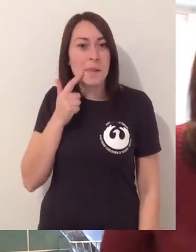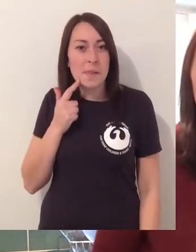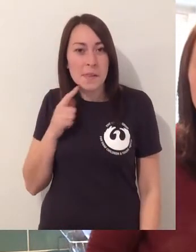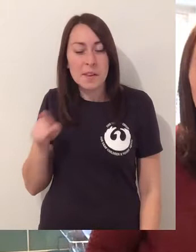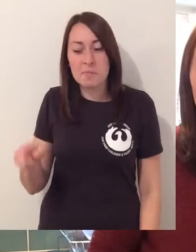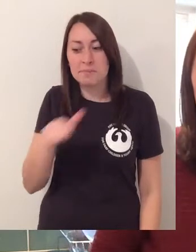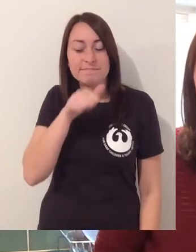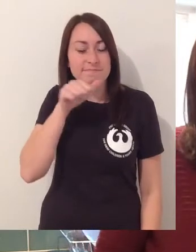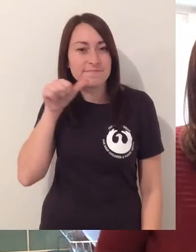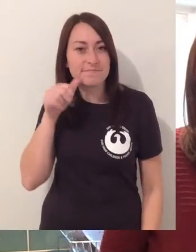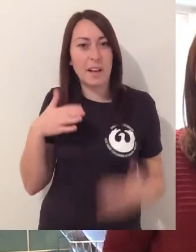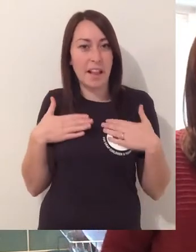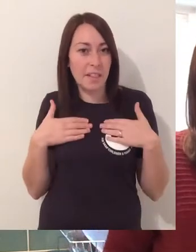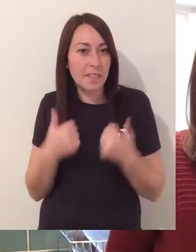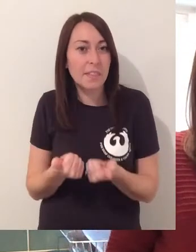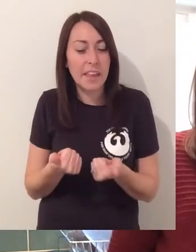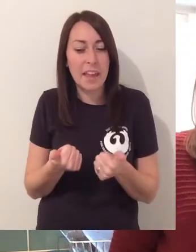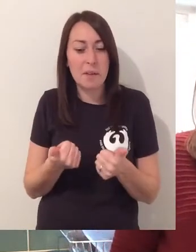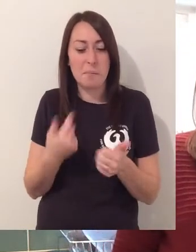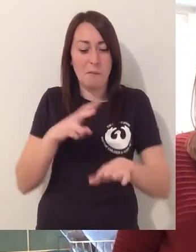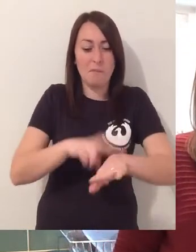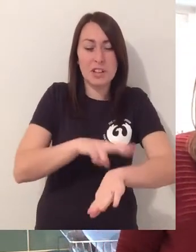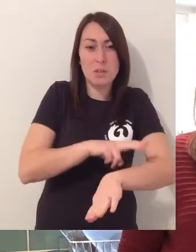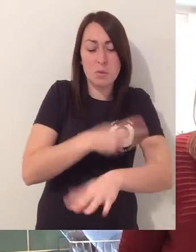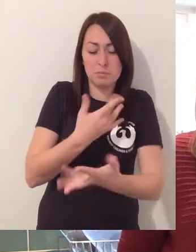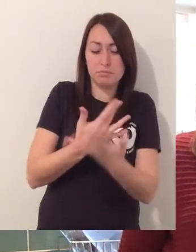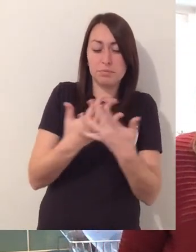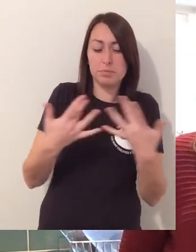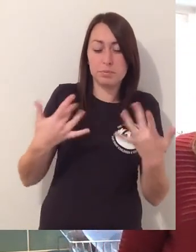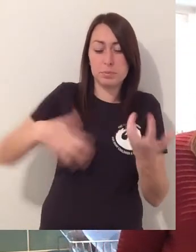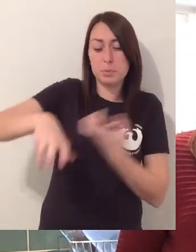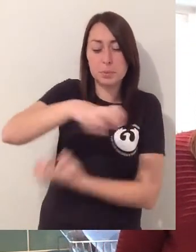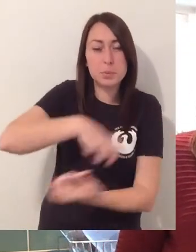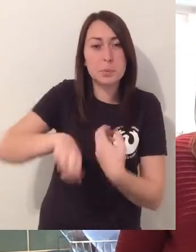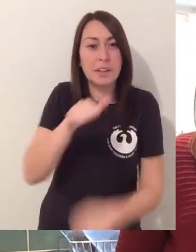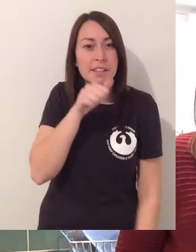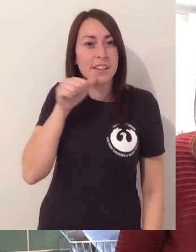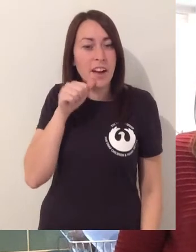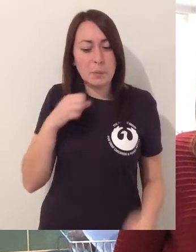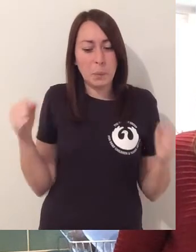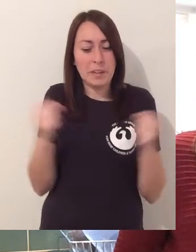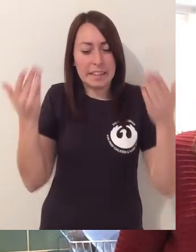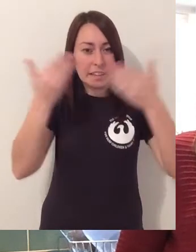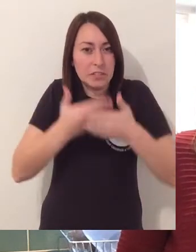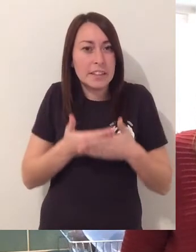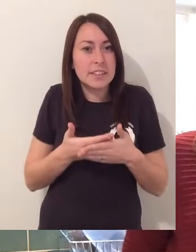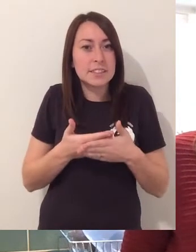And there we go, it smells lovely. It's really nice, really healthy, full of a lot of vegetables, and it'll be really warming on these